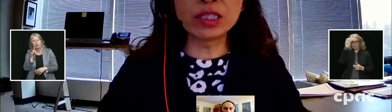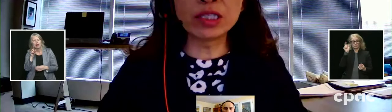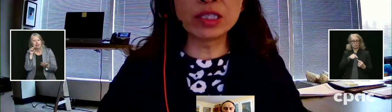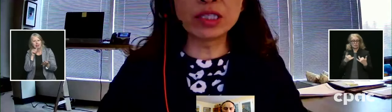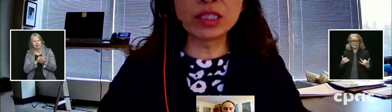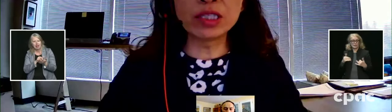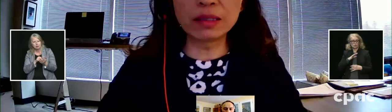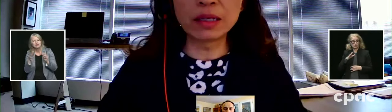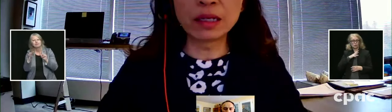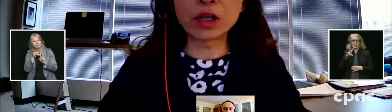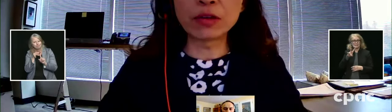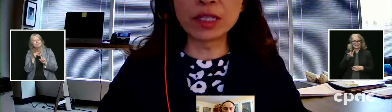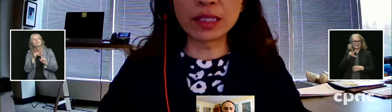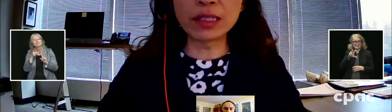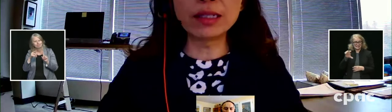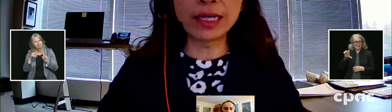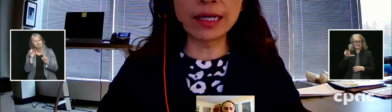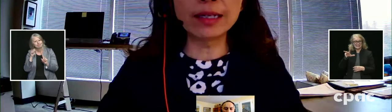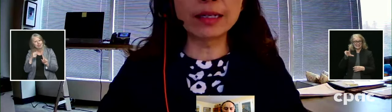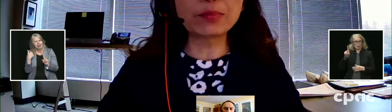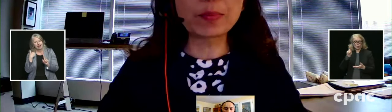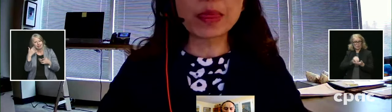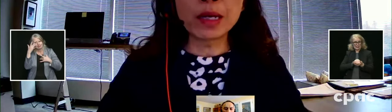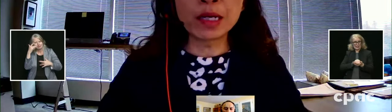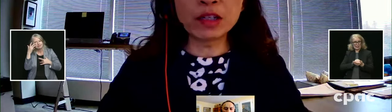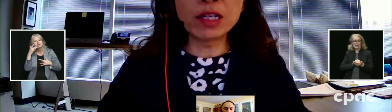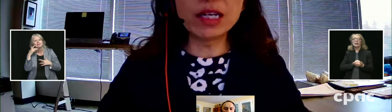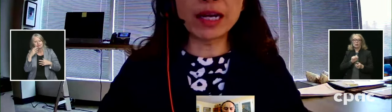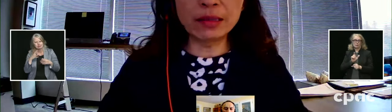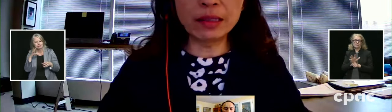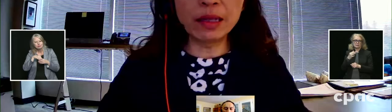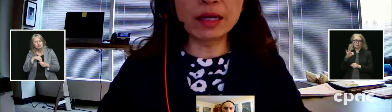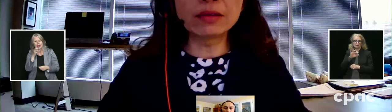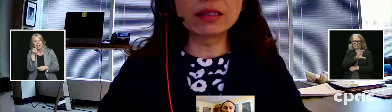731,000 cases of COVID-19 in Canada, including